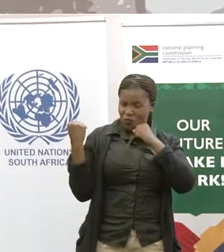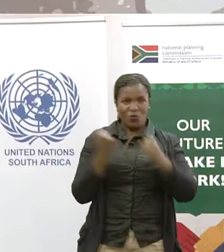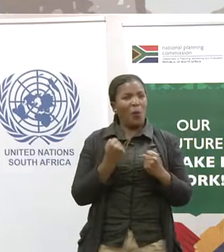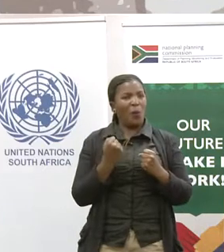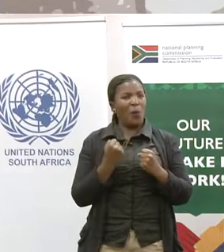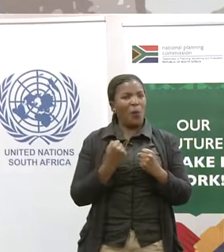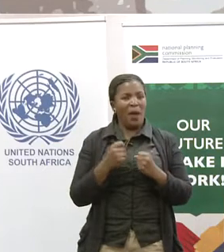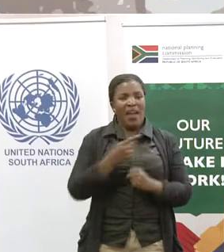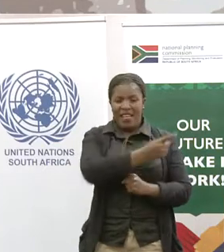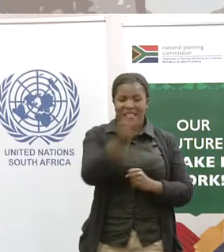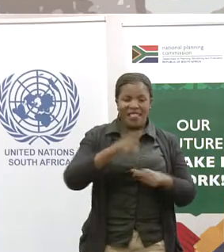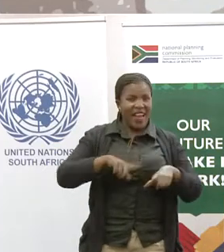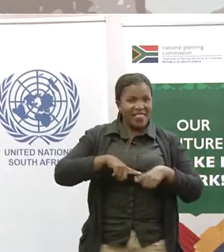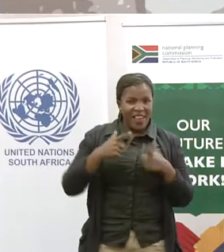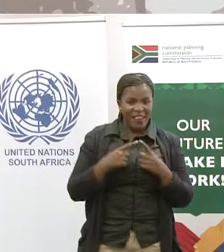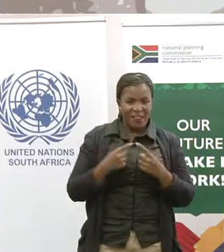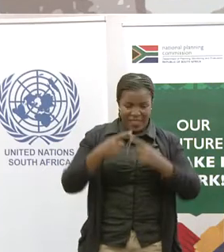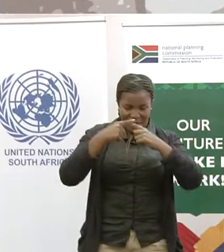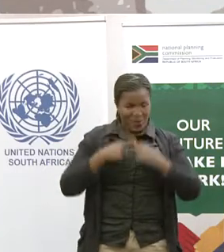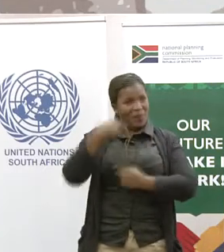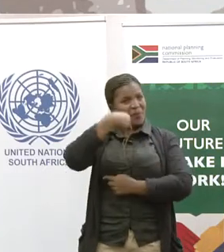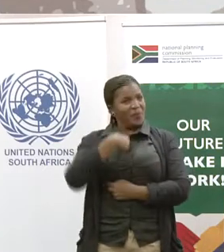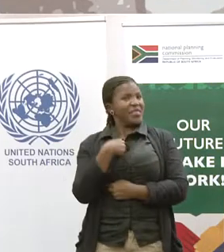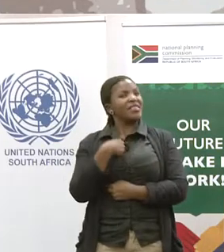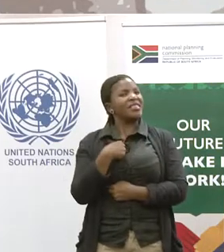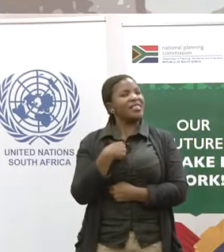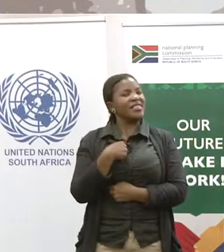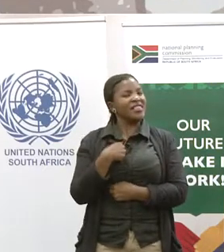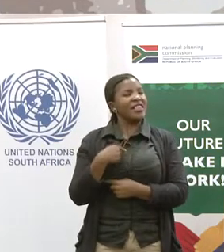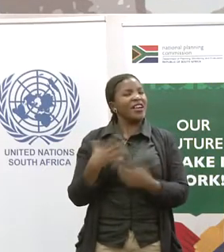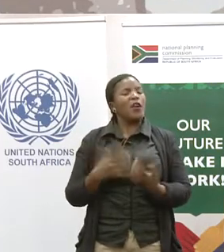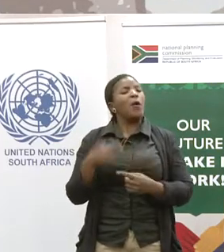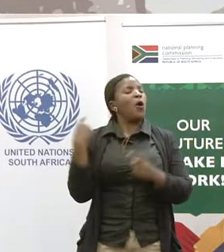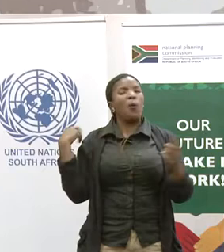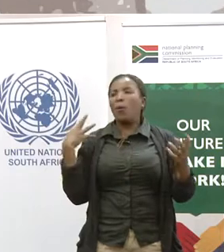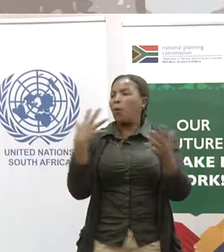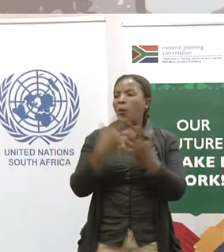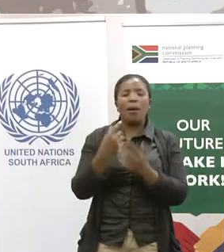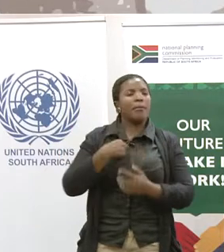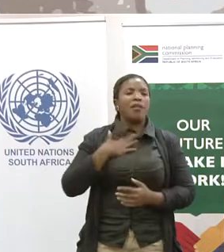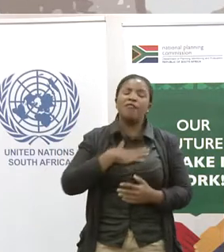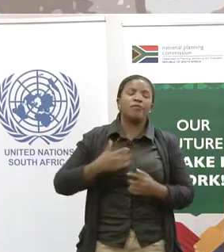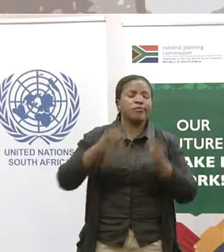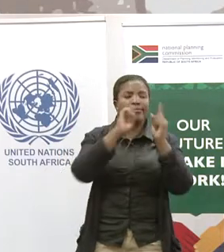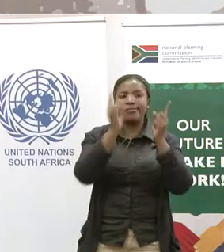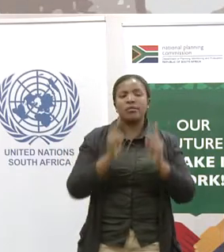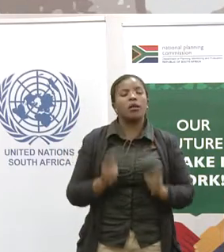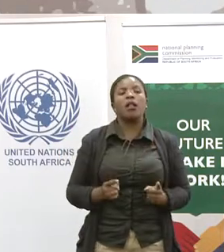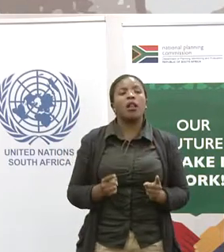revolves around me. So since that time, I've always felt special And